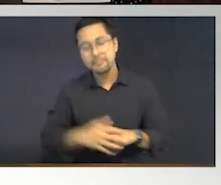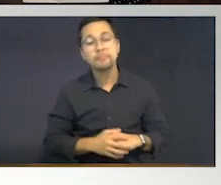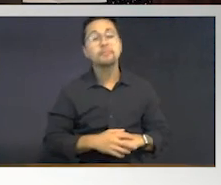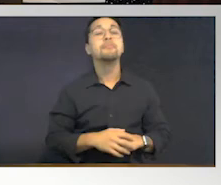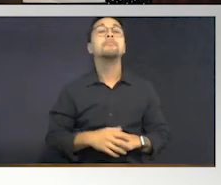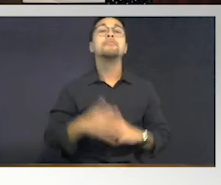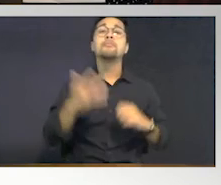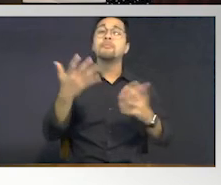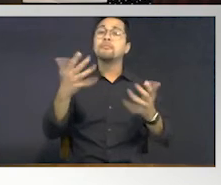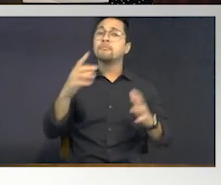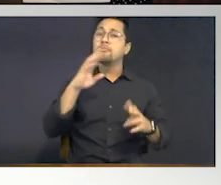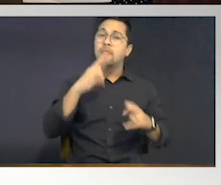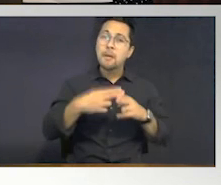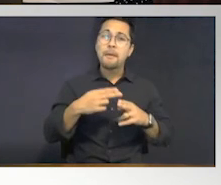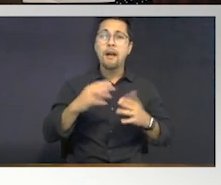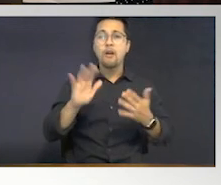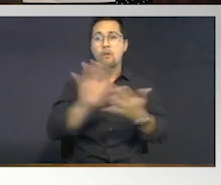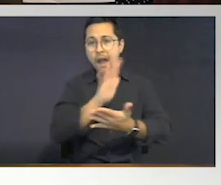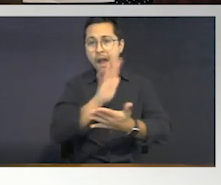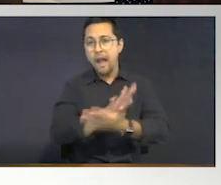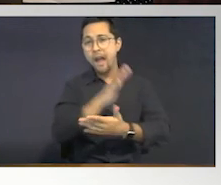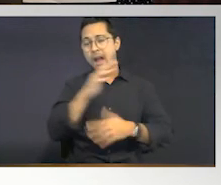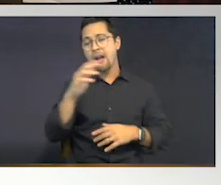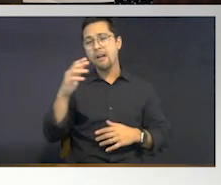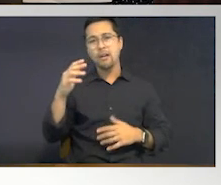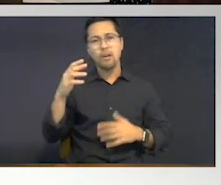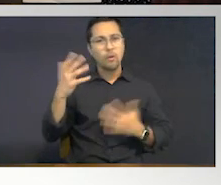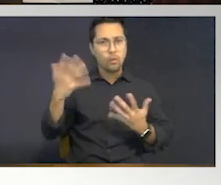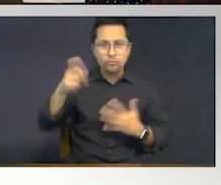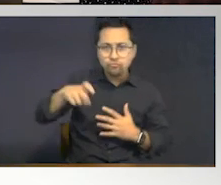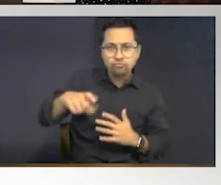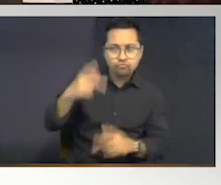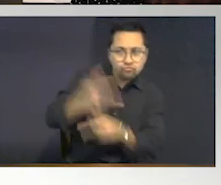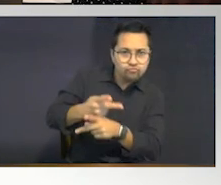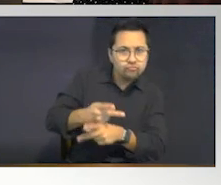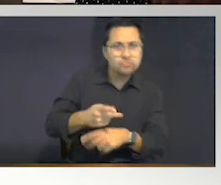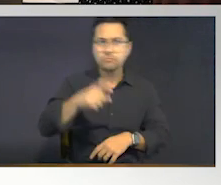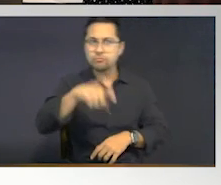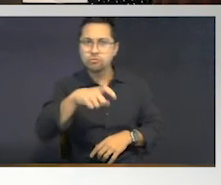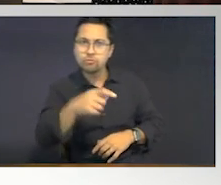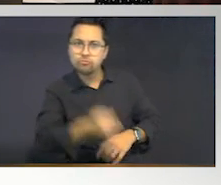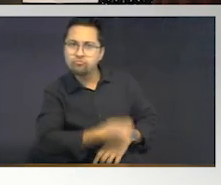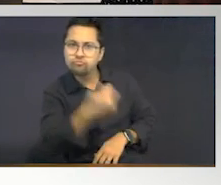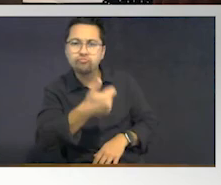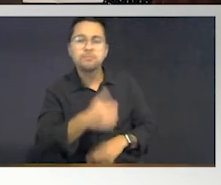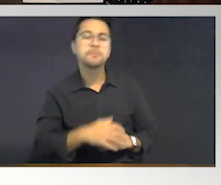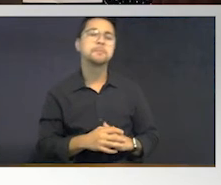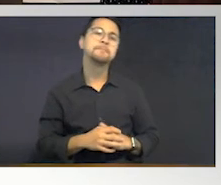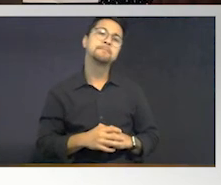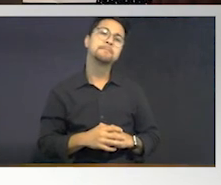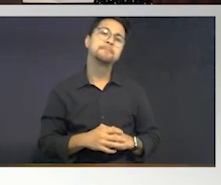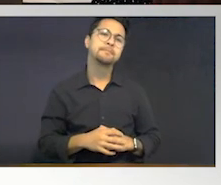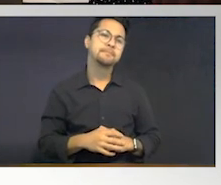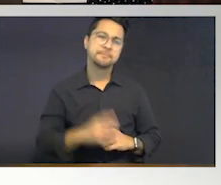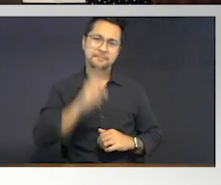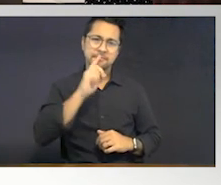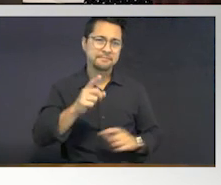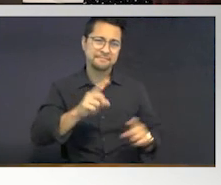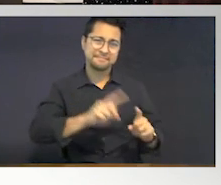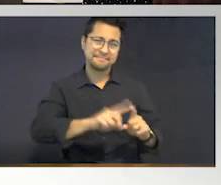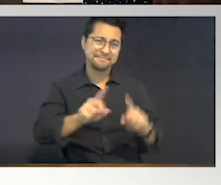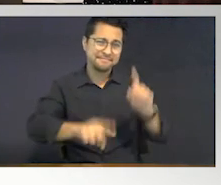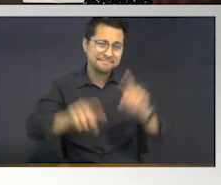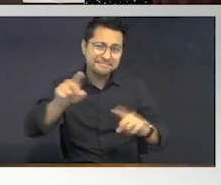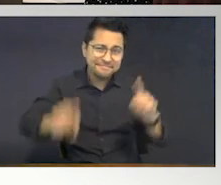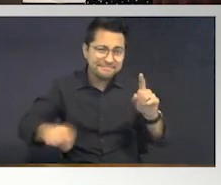when we talk about records and we talk about, you know, what to keep, what not to keep, you know, there's so many variances